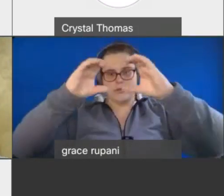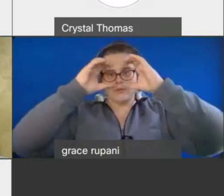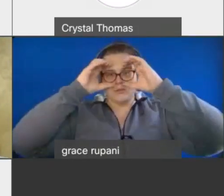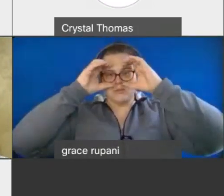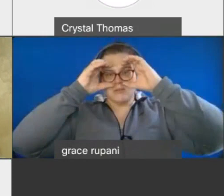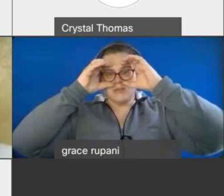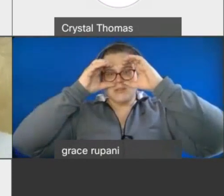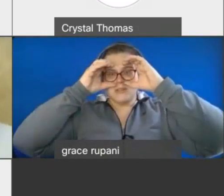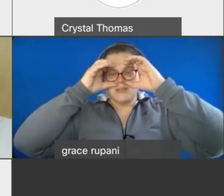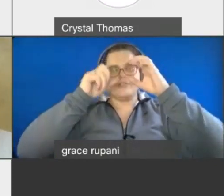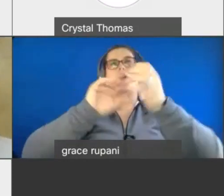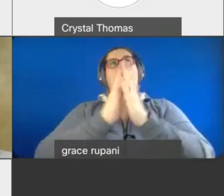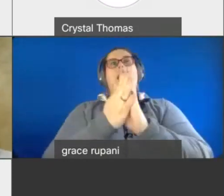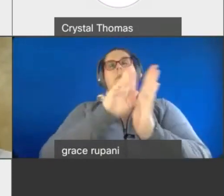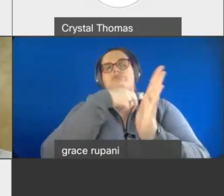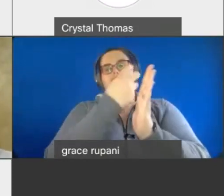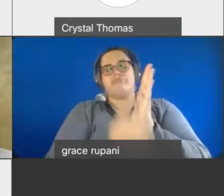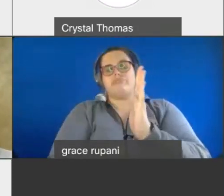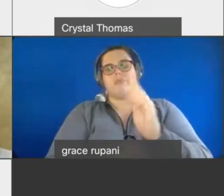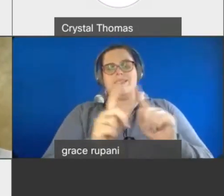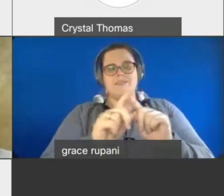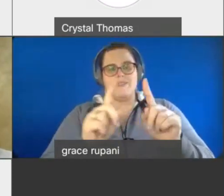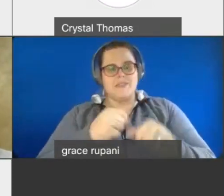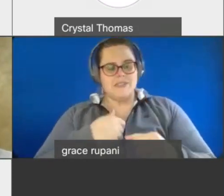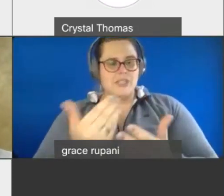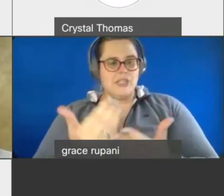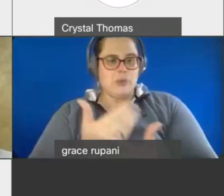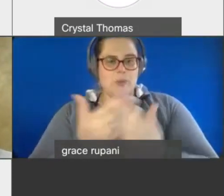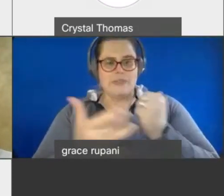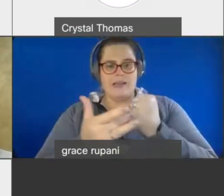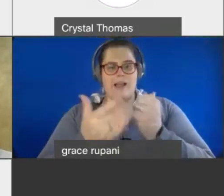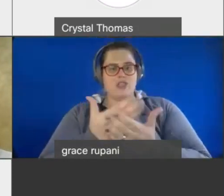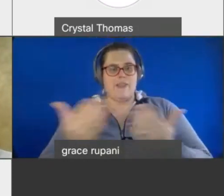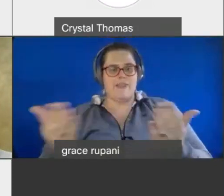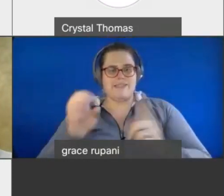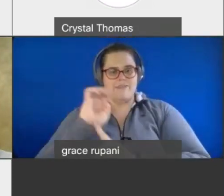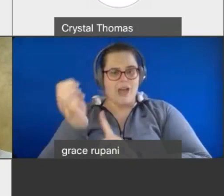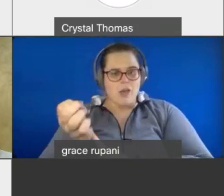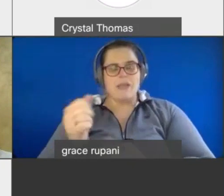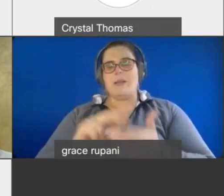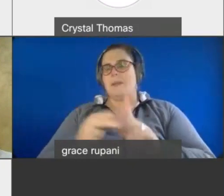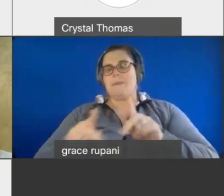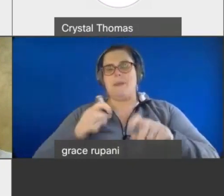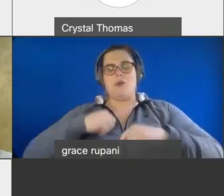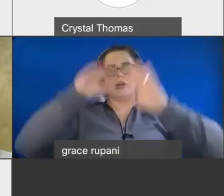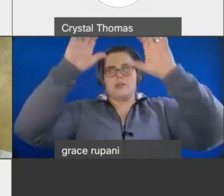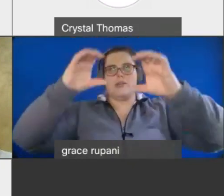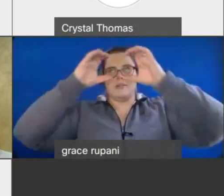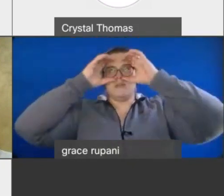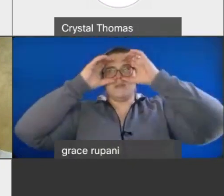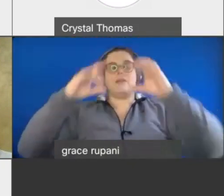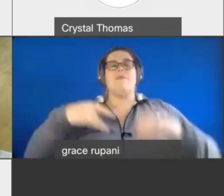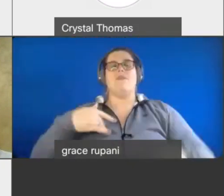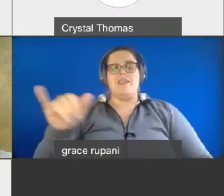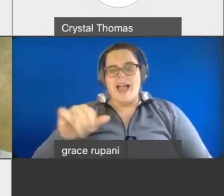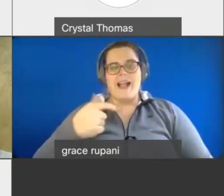newer things. So some of our person supported here at the day program were able to swim in the water. They were able to feel as if they were close